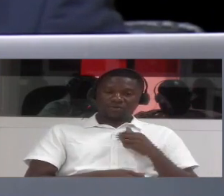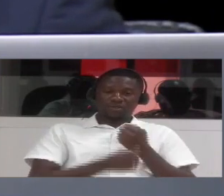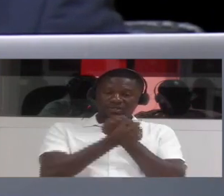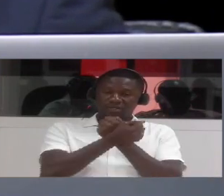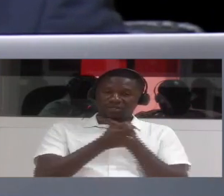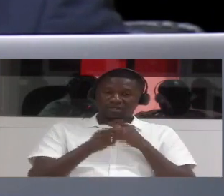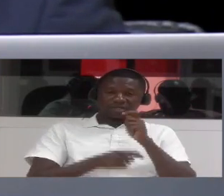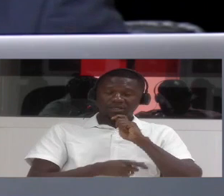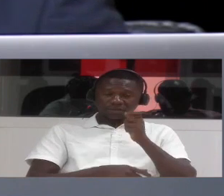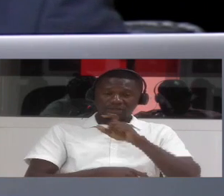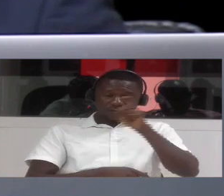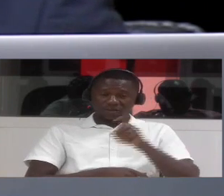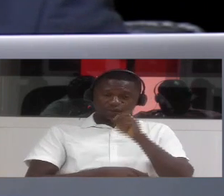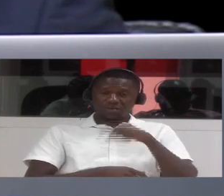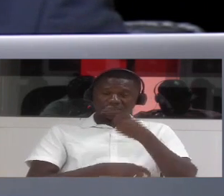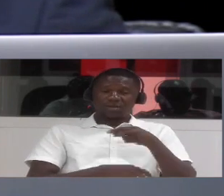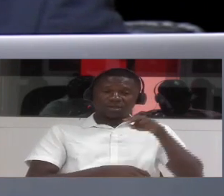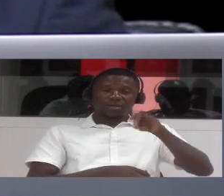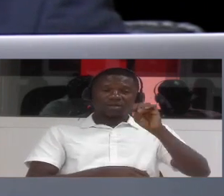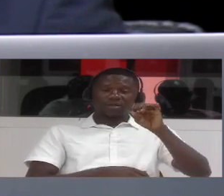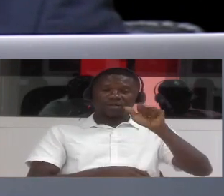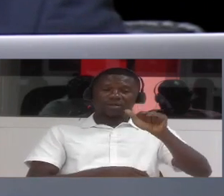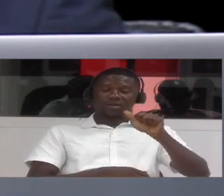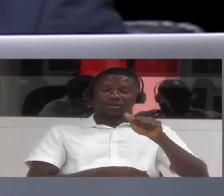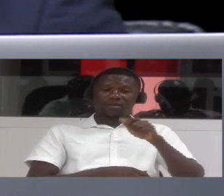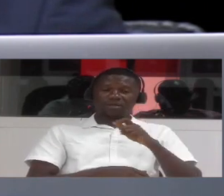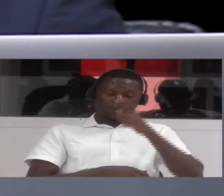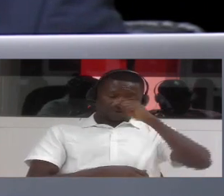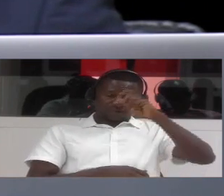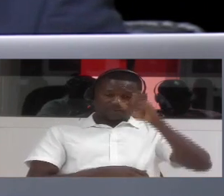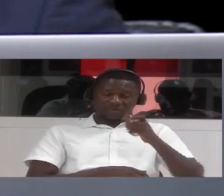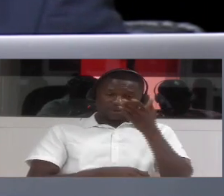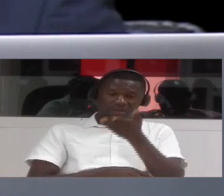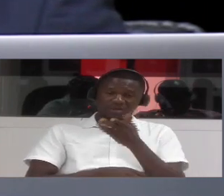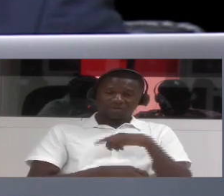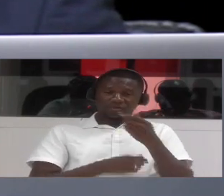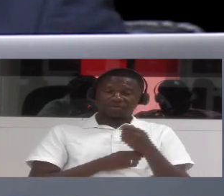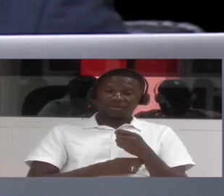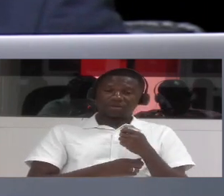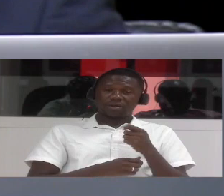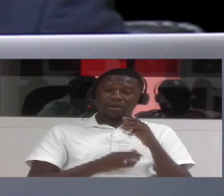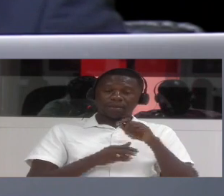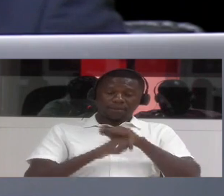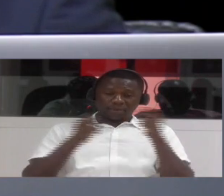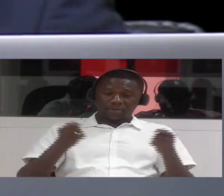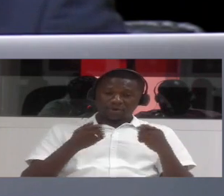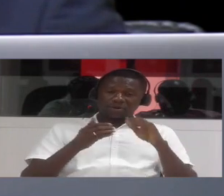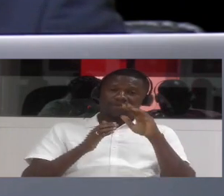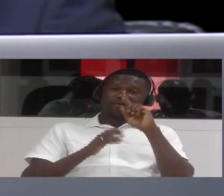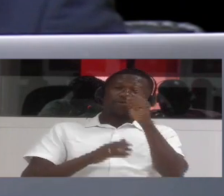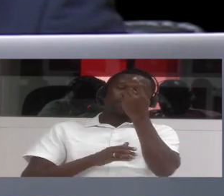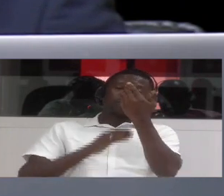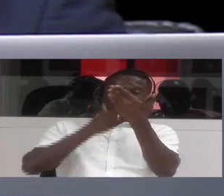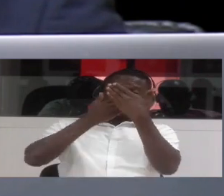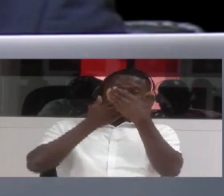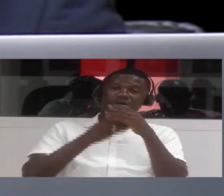by the NIA officers over a front page story alleging that two Gambian football fans had been